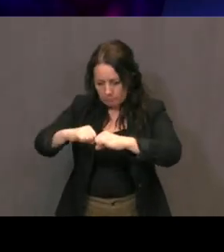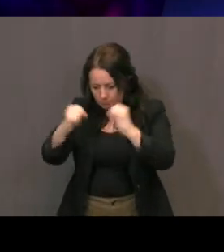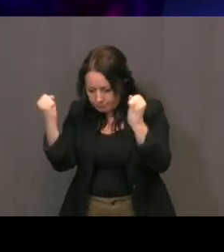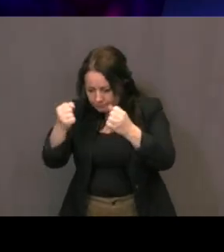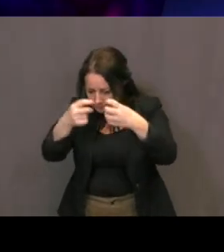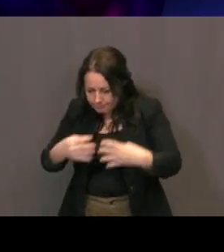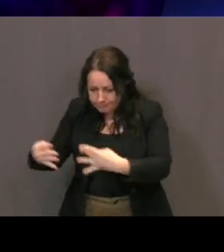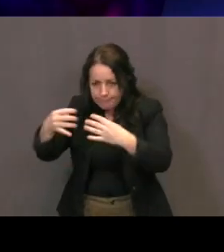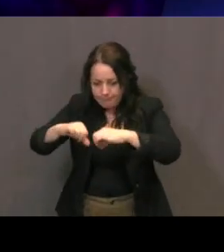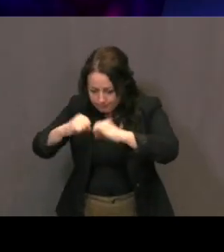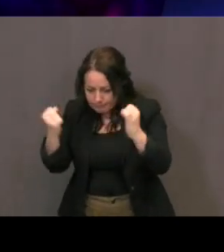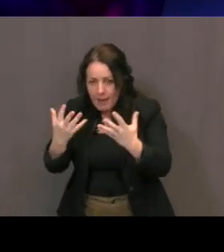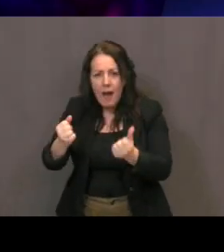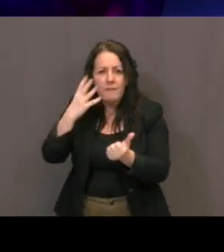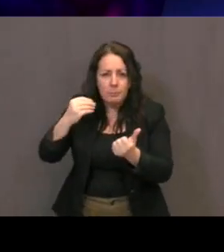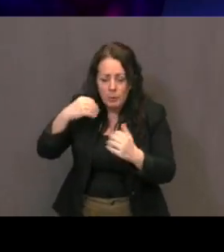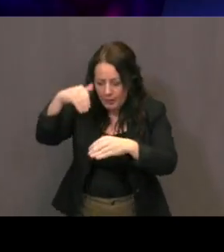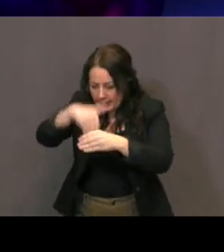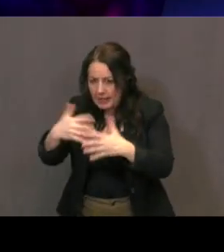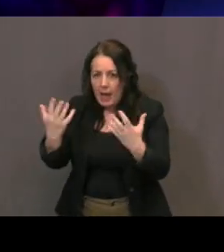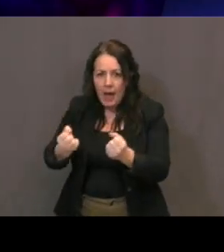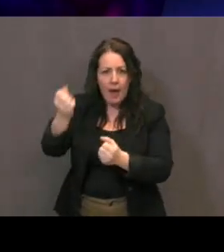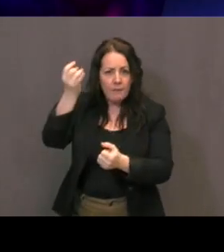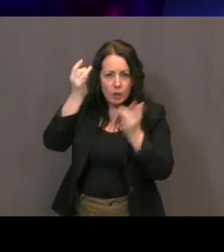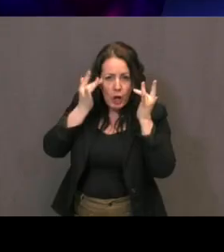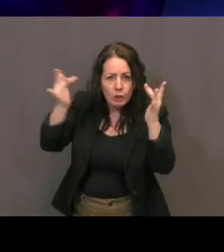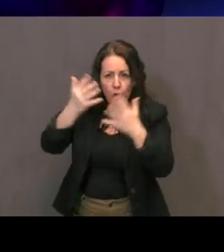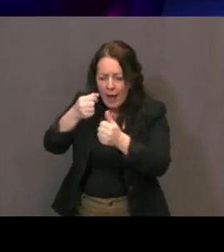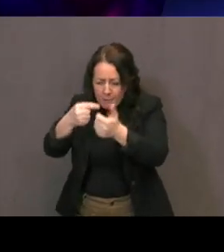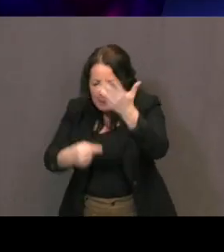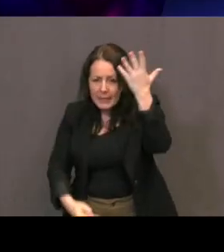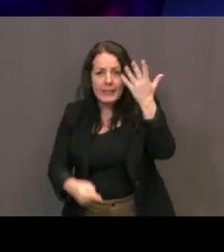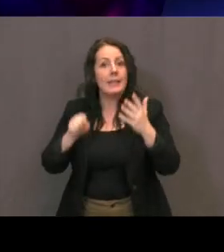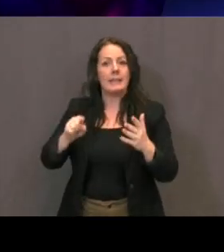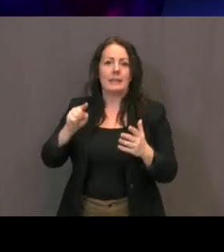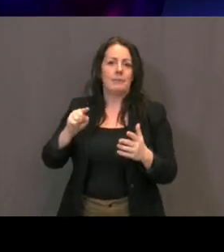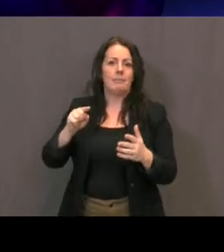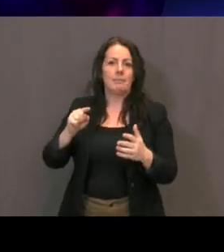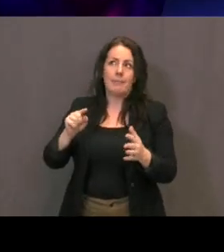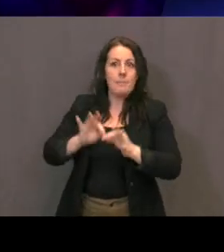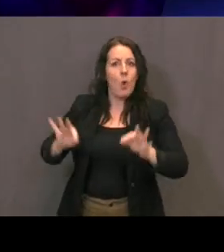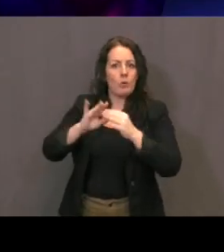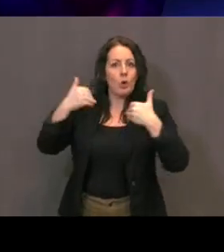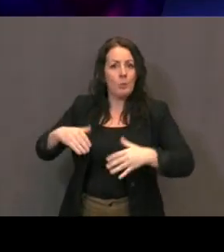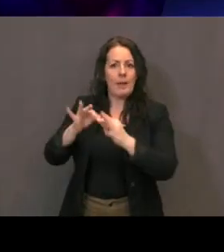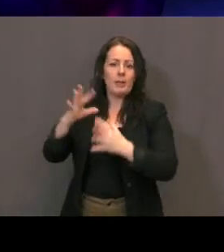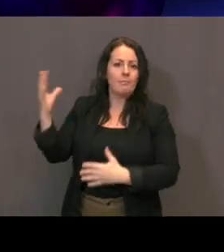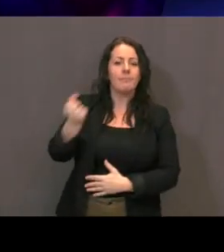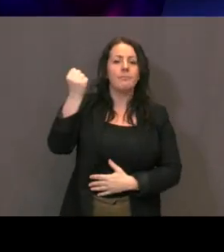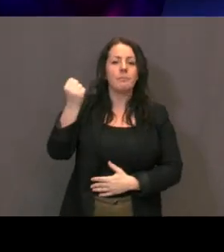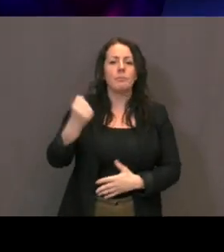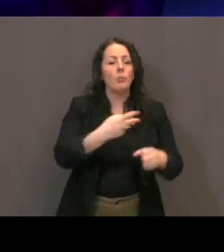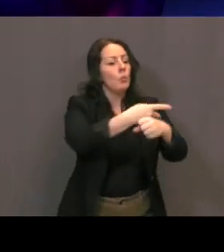when it comes to interpretation. And so AI tools, they might have the intelligence in